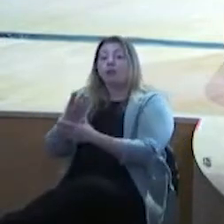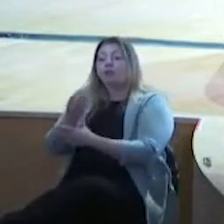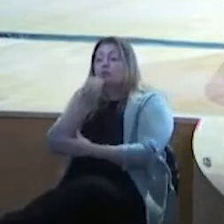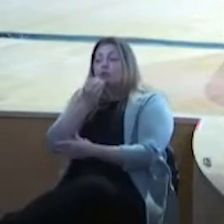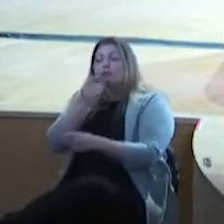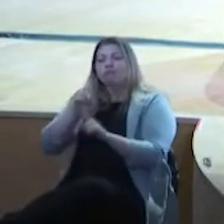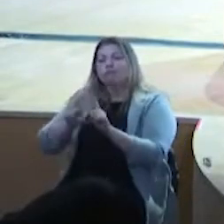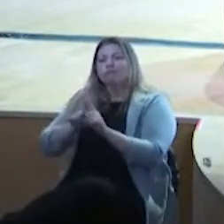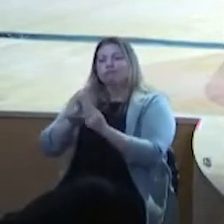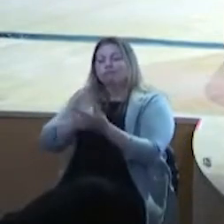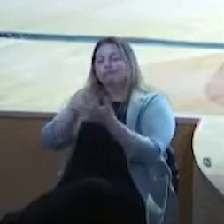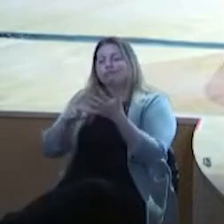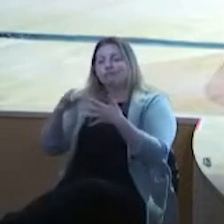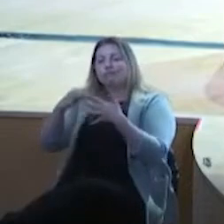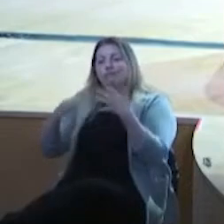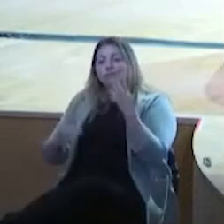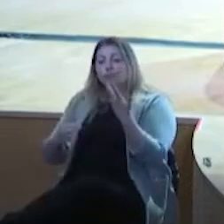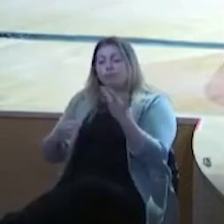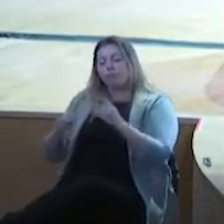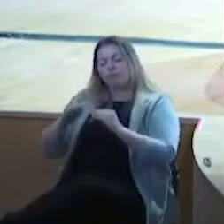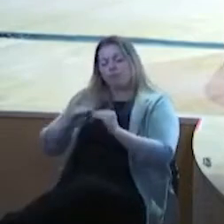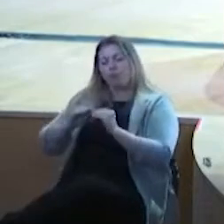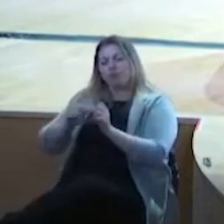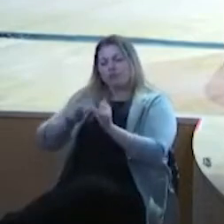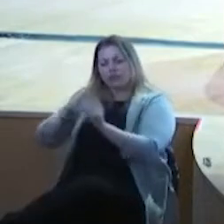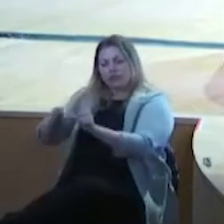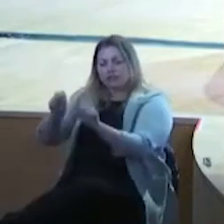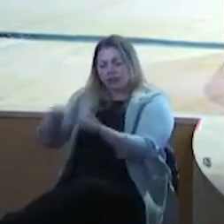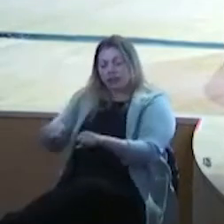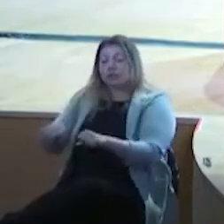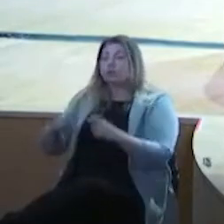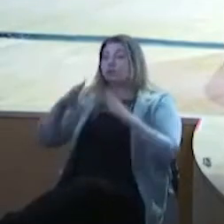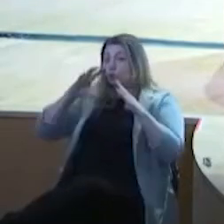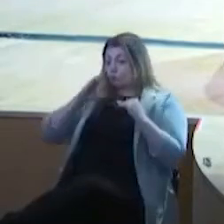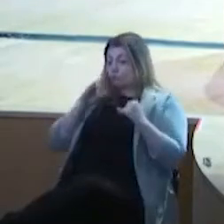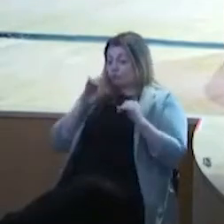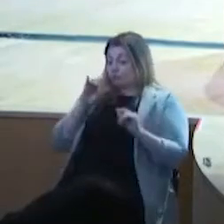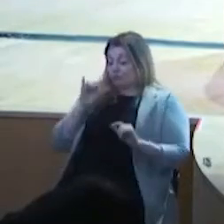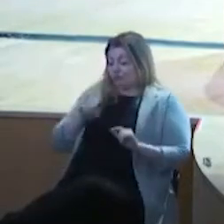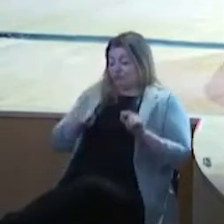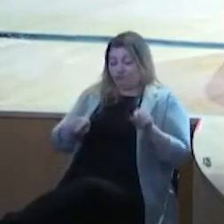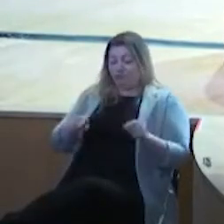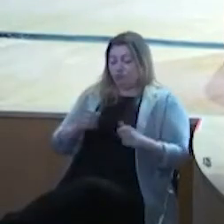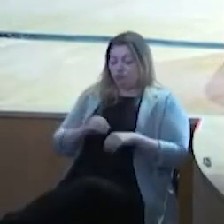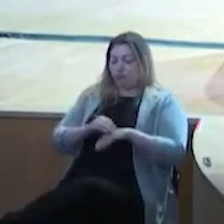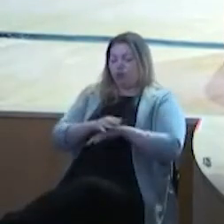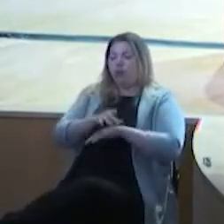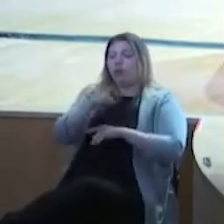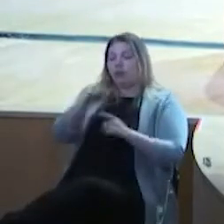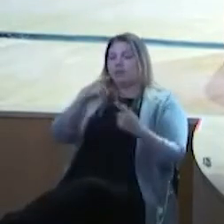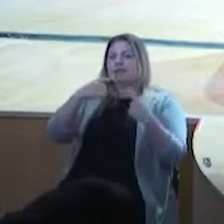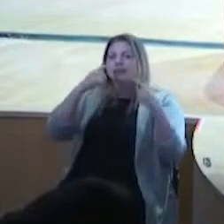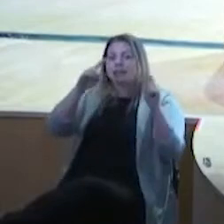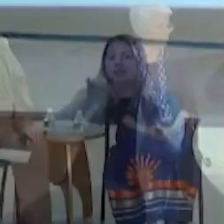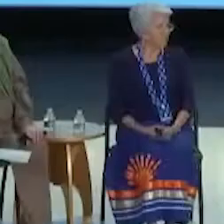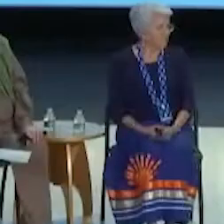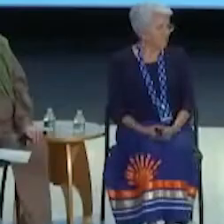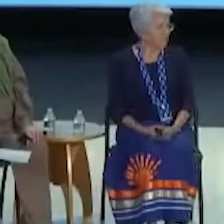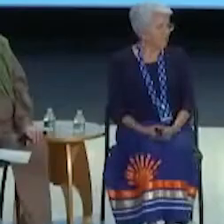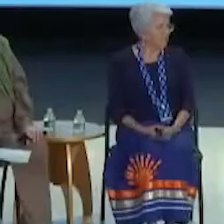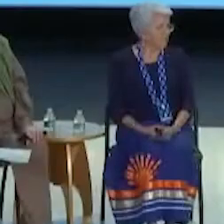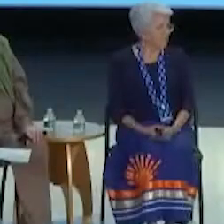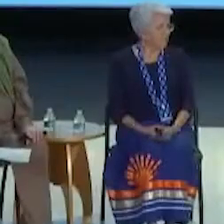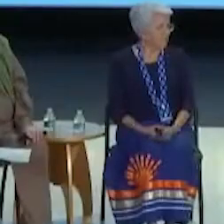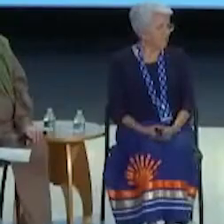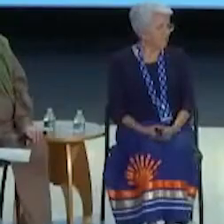more sustainable manner, that hopefully we will have the same success as the chairwoman. So our